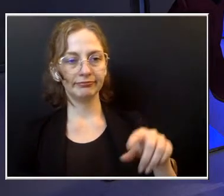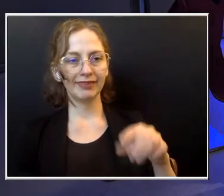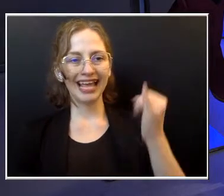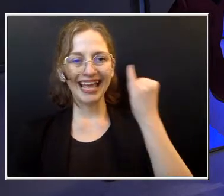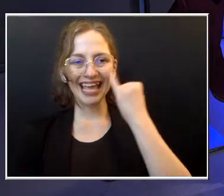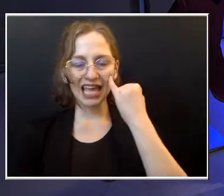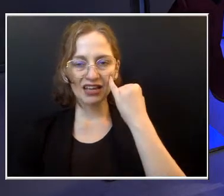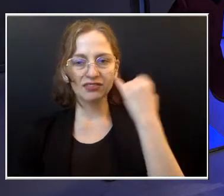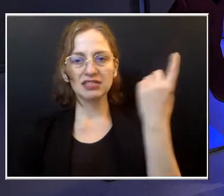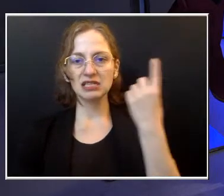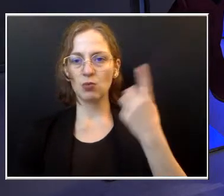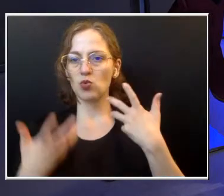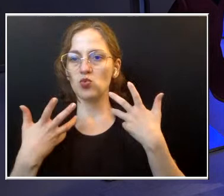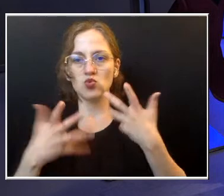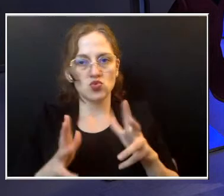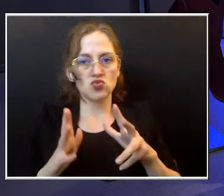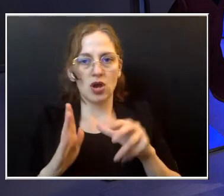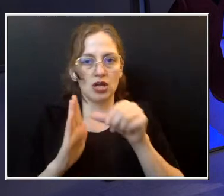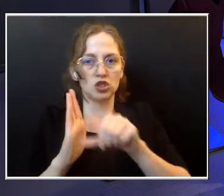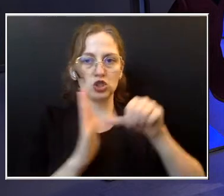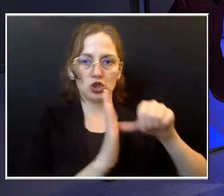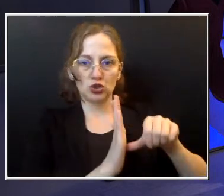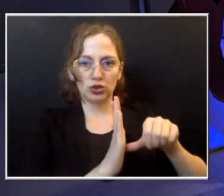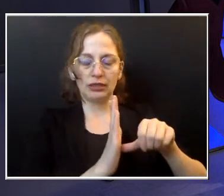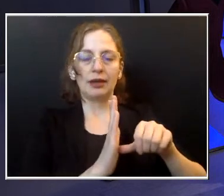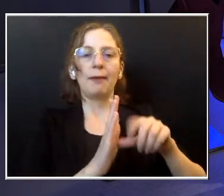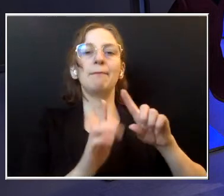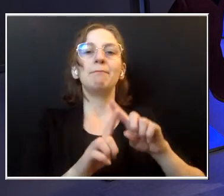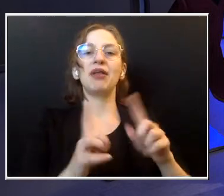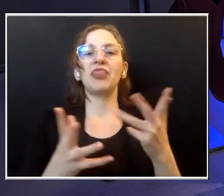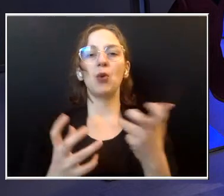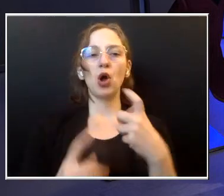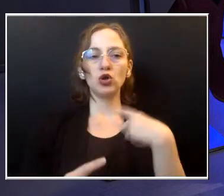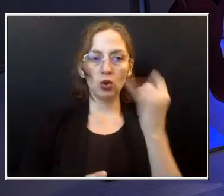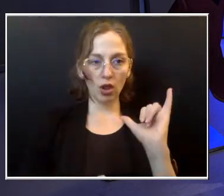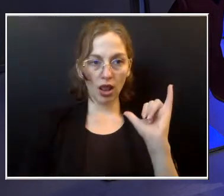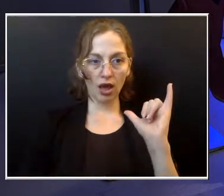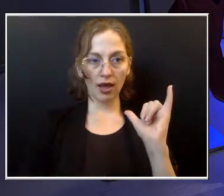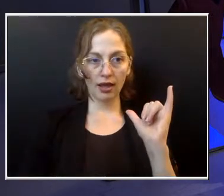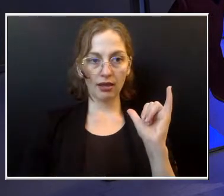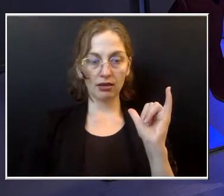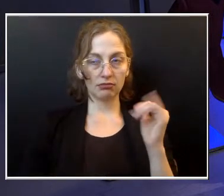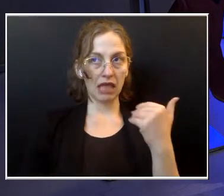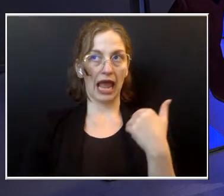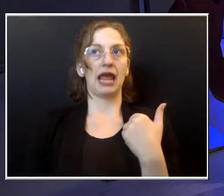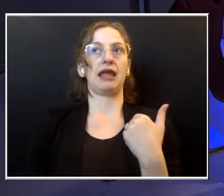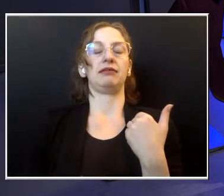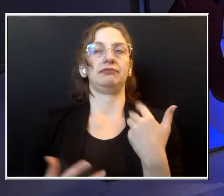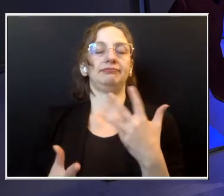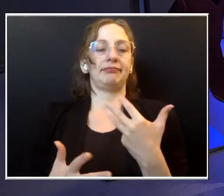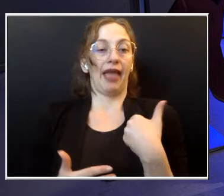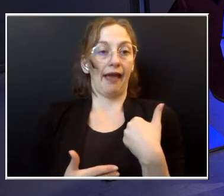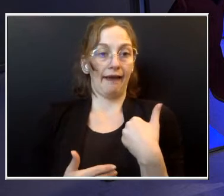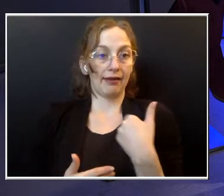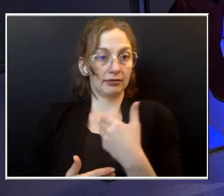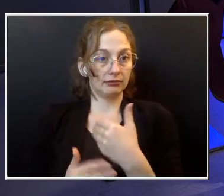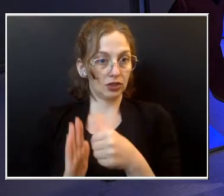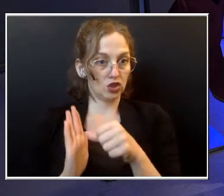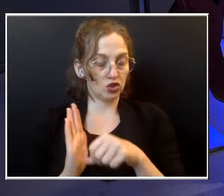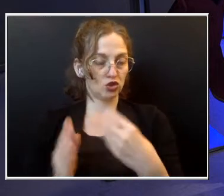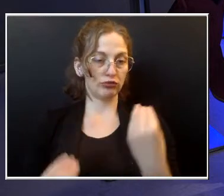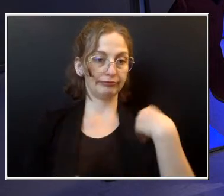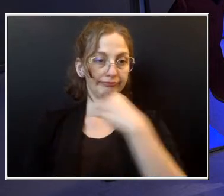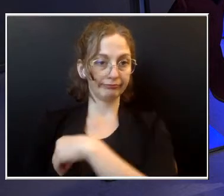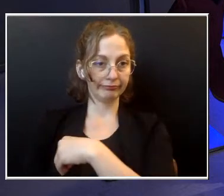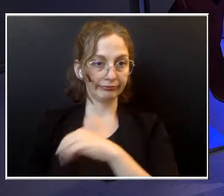still want to look maybe like they've had the surgery? Are there a type of like inserts and things like that women can buy? Sure,